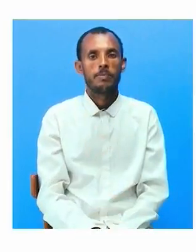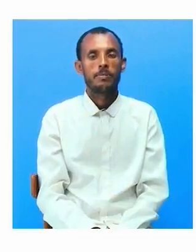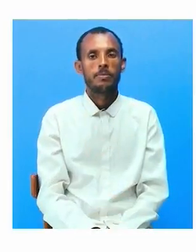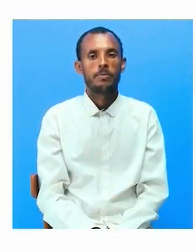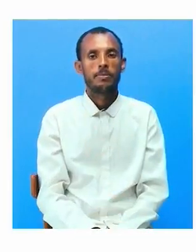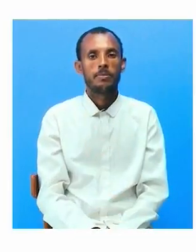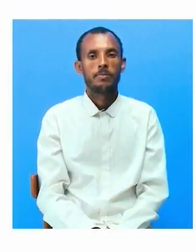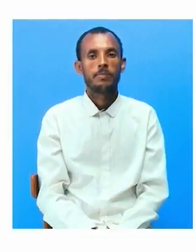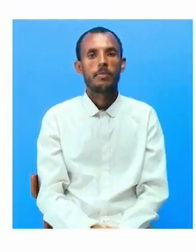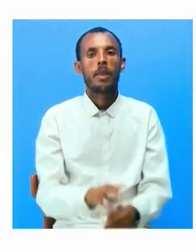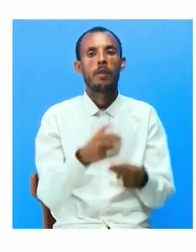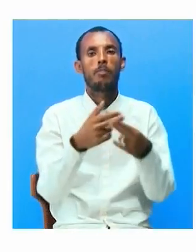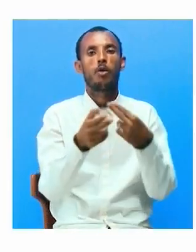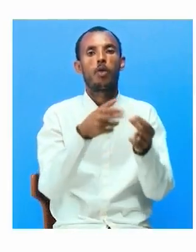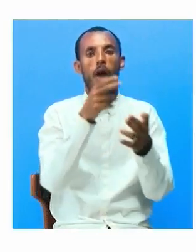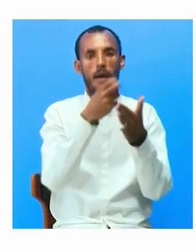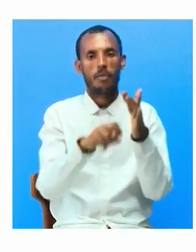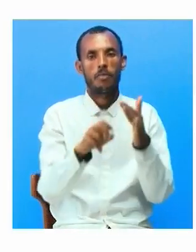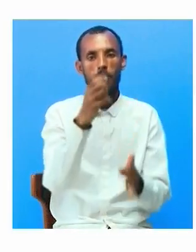the